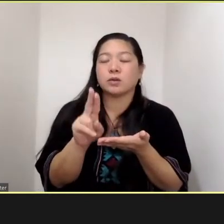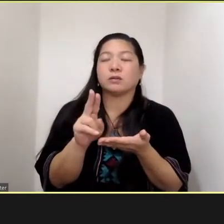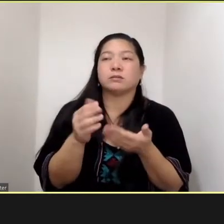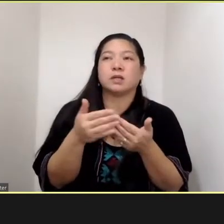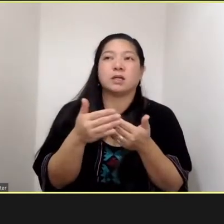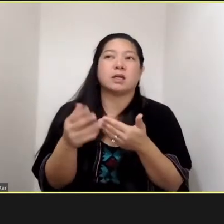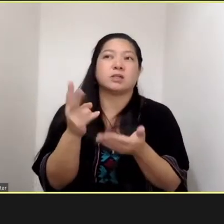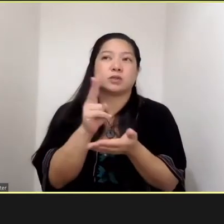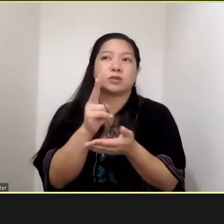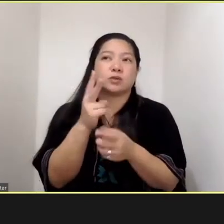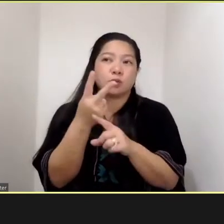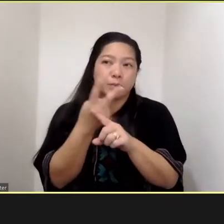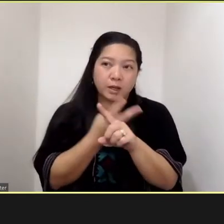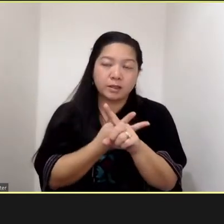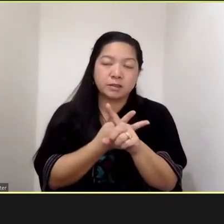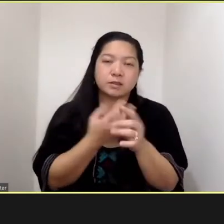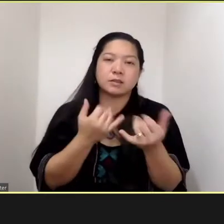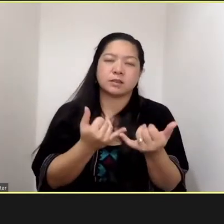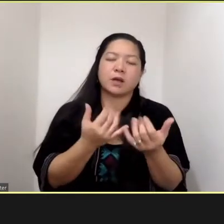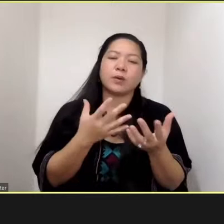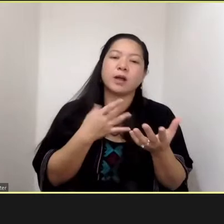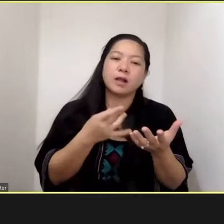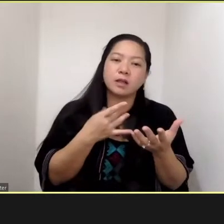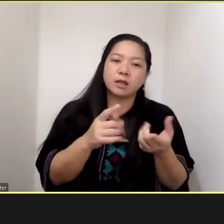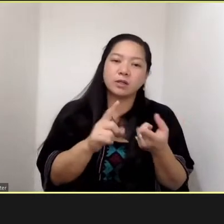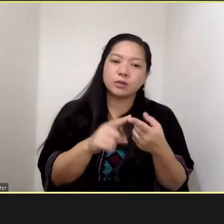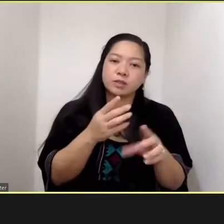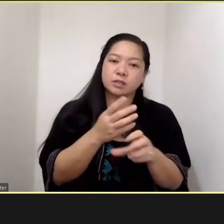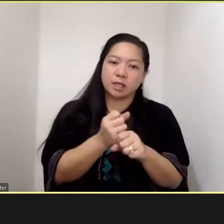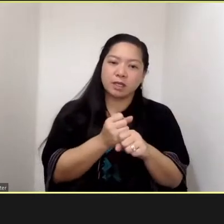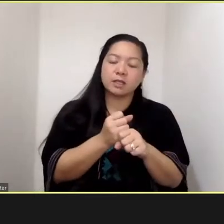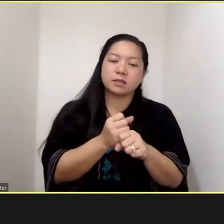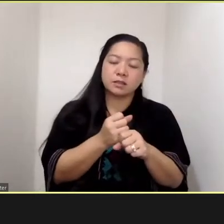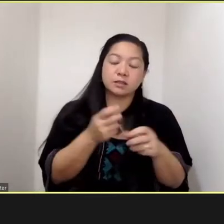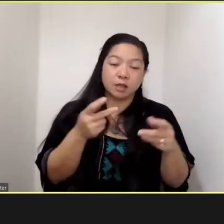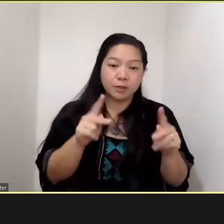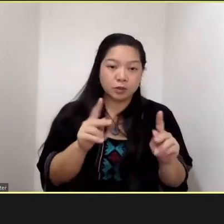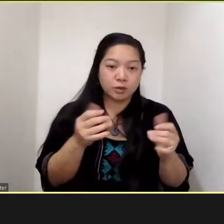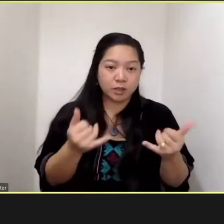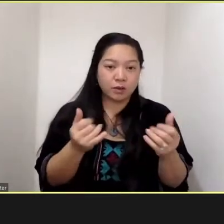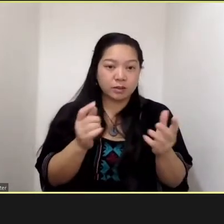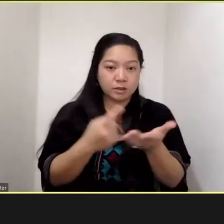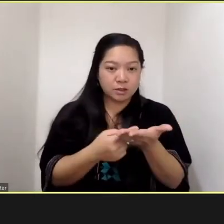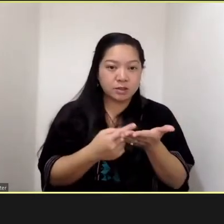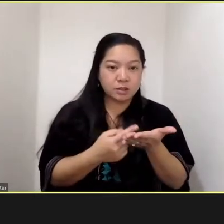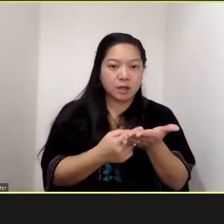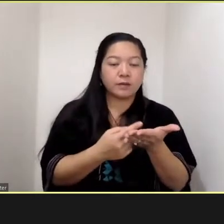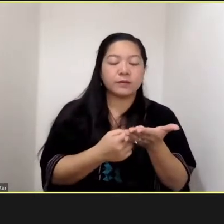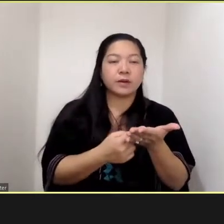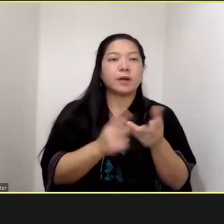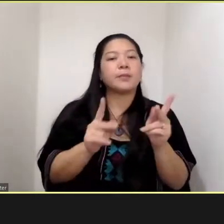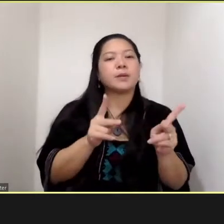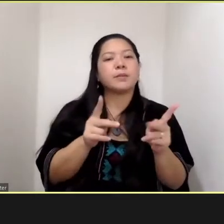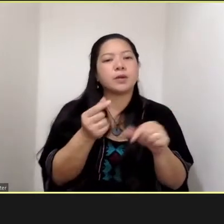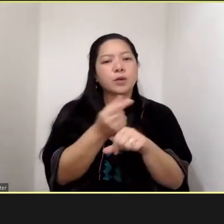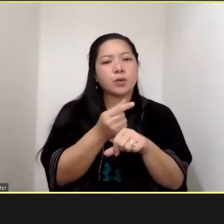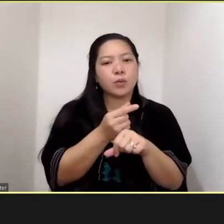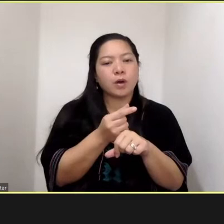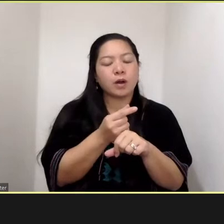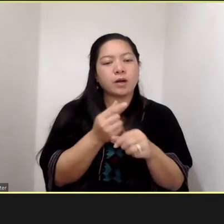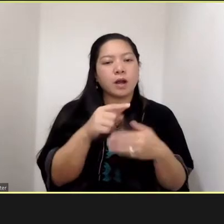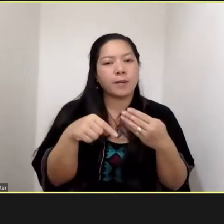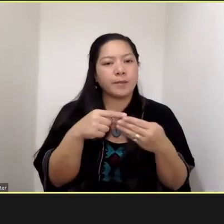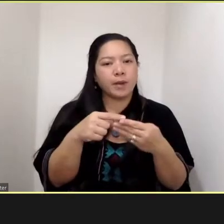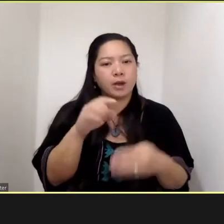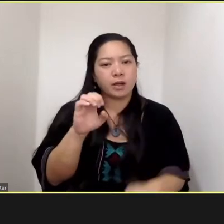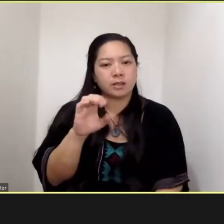months. I just would like to take this opportunity to talk to you, the people of Guam, about the executive order that